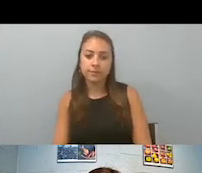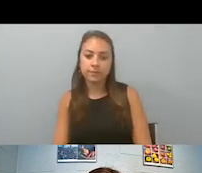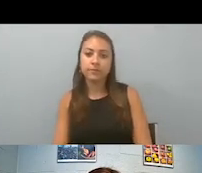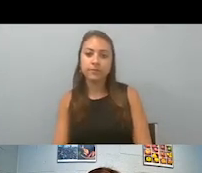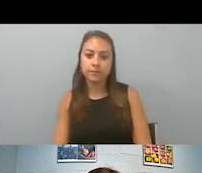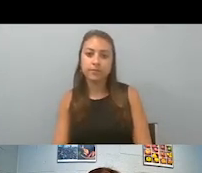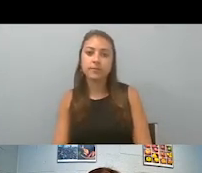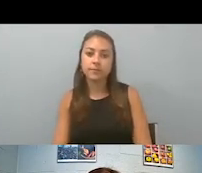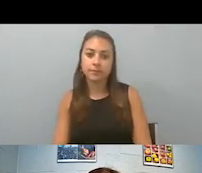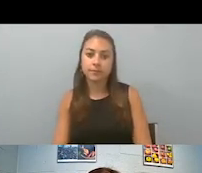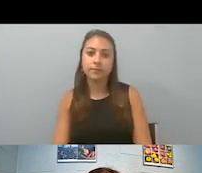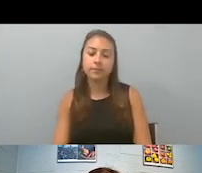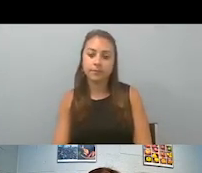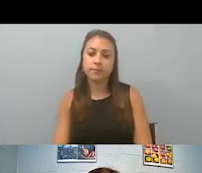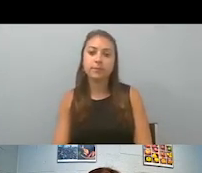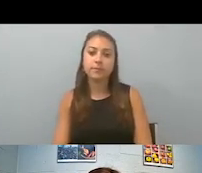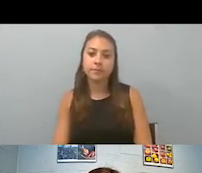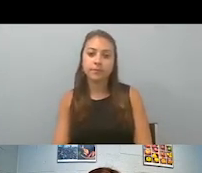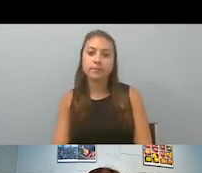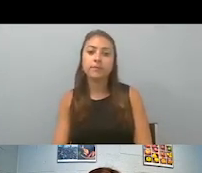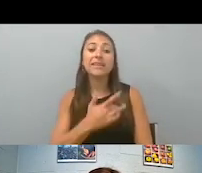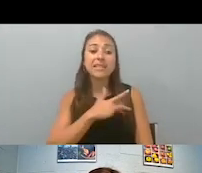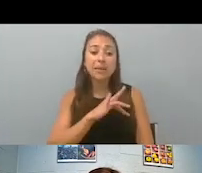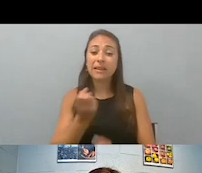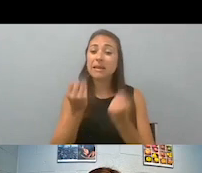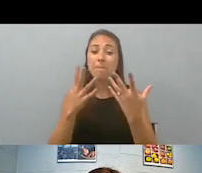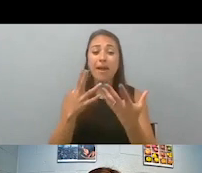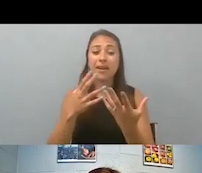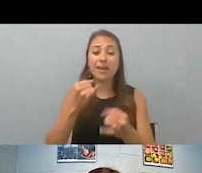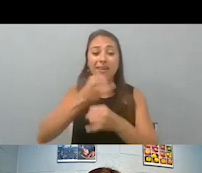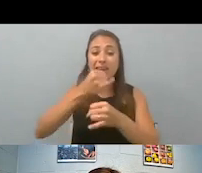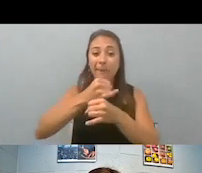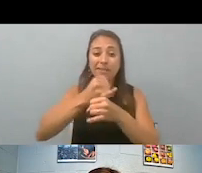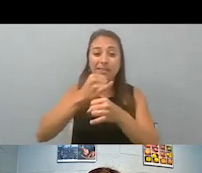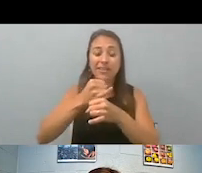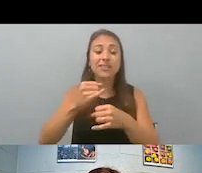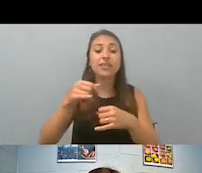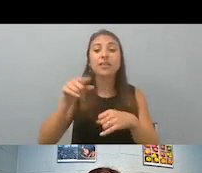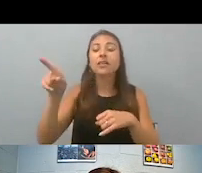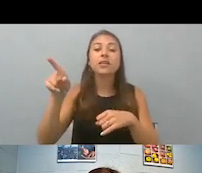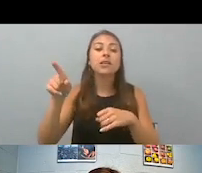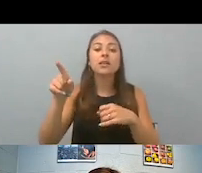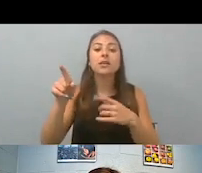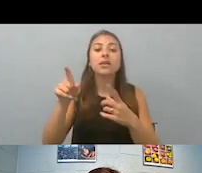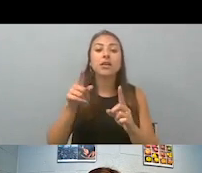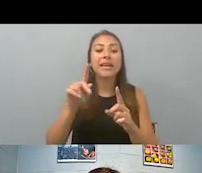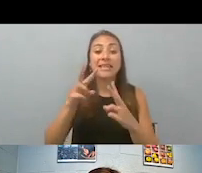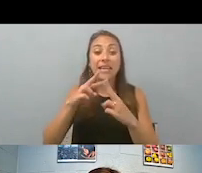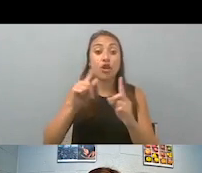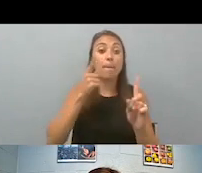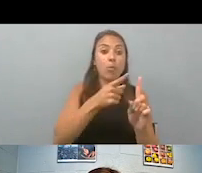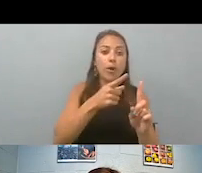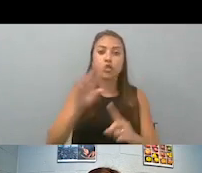some of our peers, where typically on a lot of college campuses, the retail eateries or quick service establishments are points or bear bucks only. So we